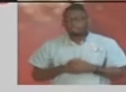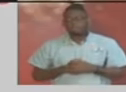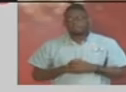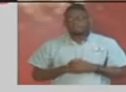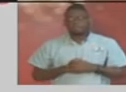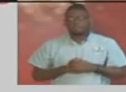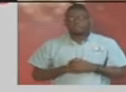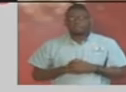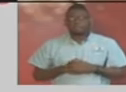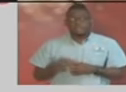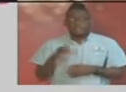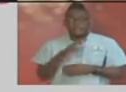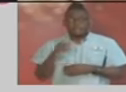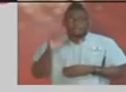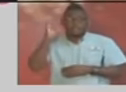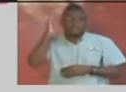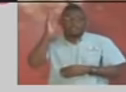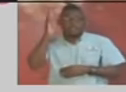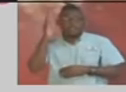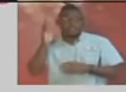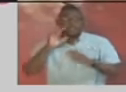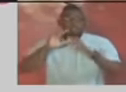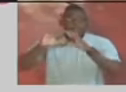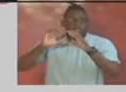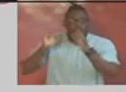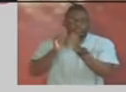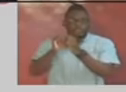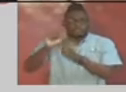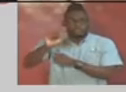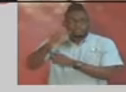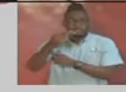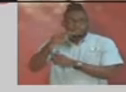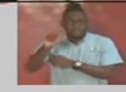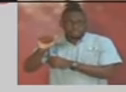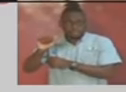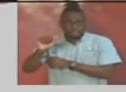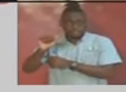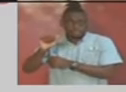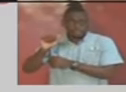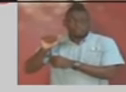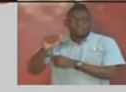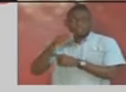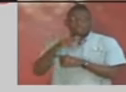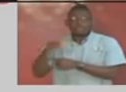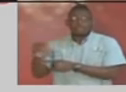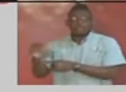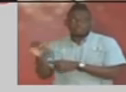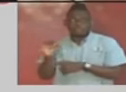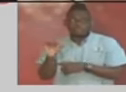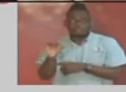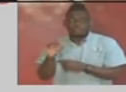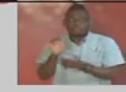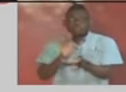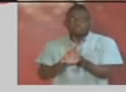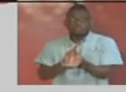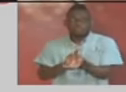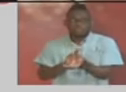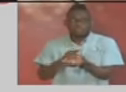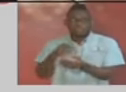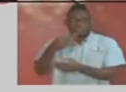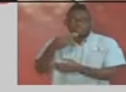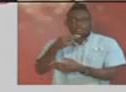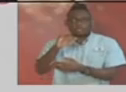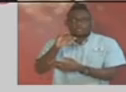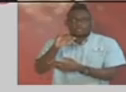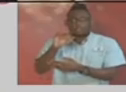the THA at all stages, as well as my counterpart, Dr. Hoyt, to ensure that there's equity. And we will